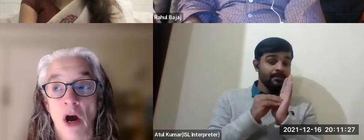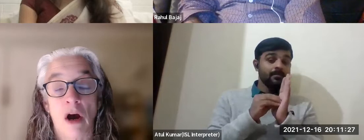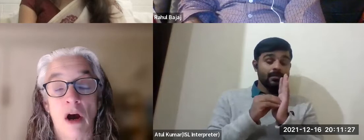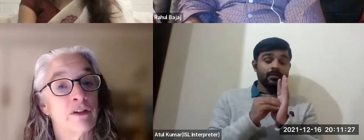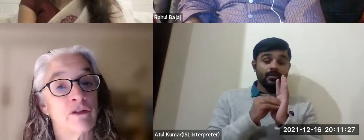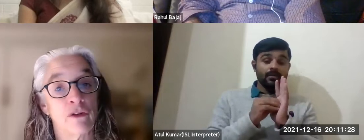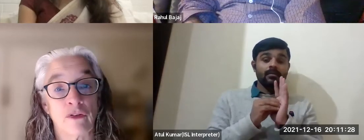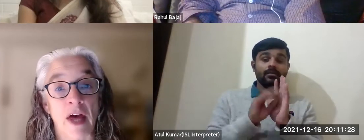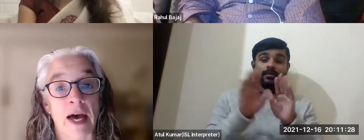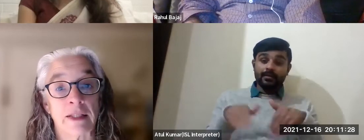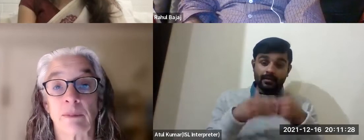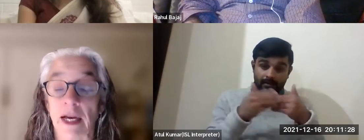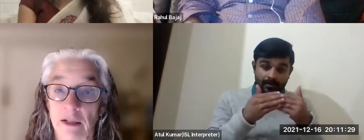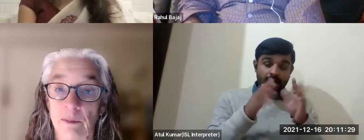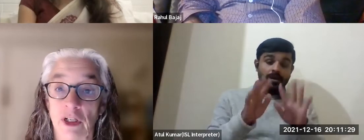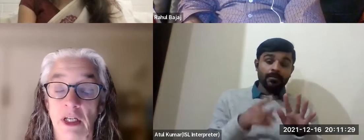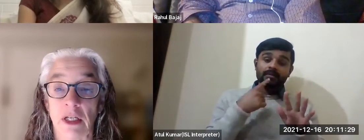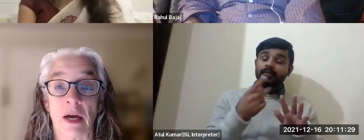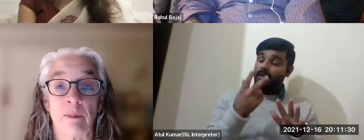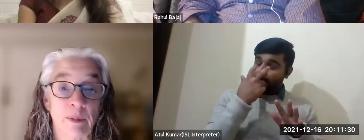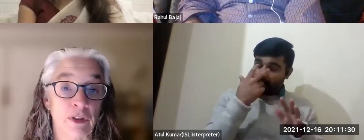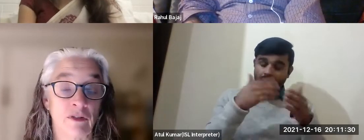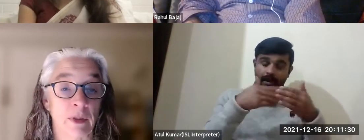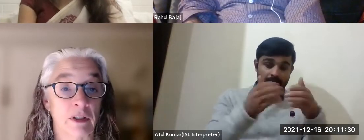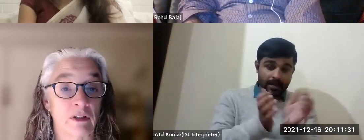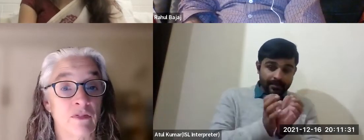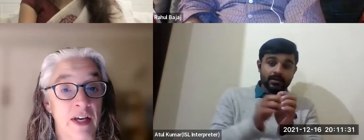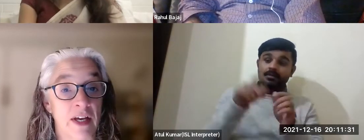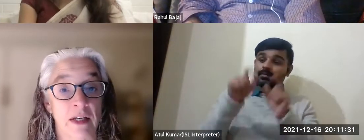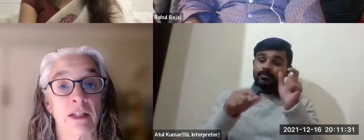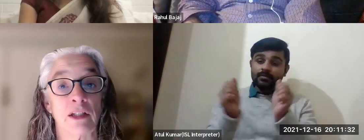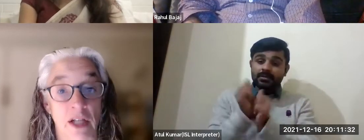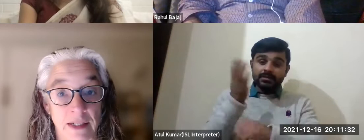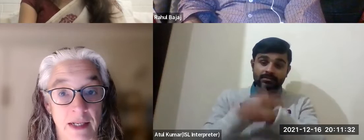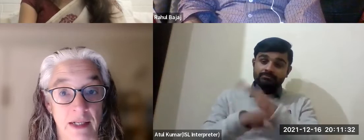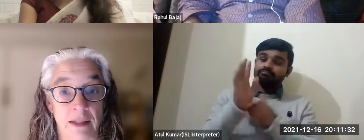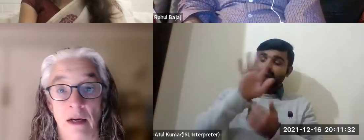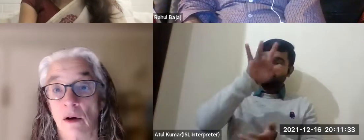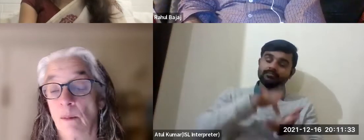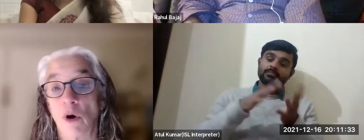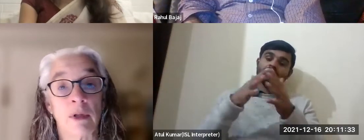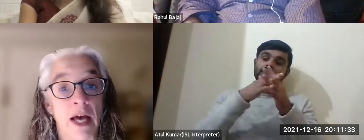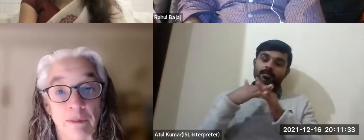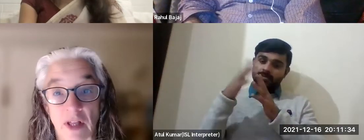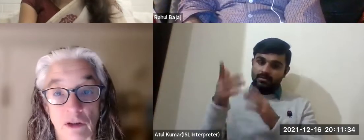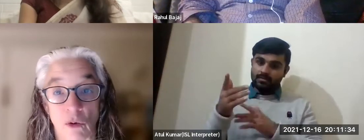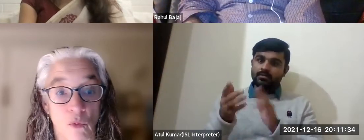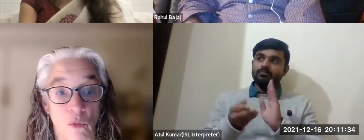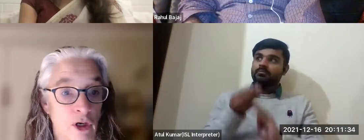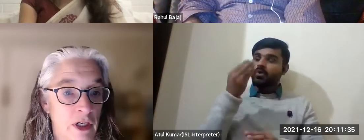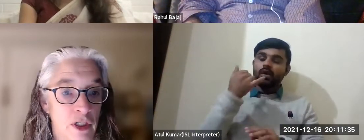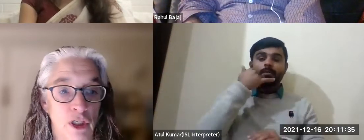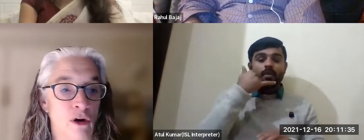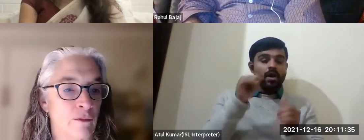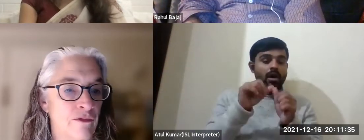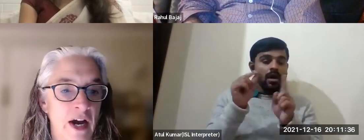intro are issues that the blind community and people with disabilities face in the United States. Mobile apps that don't